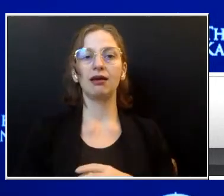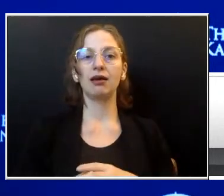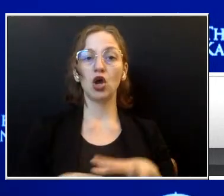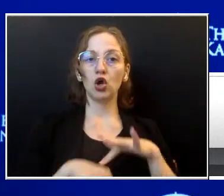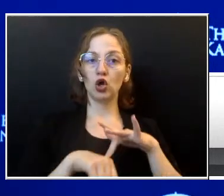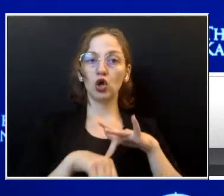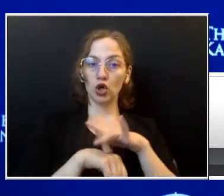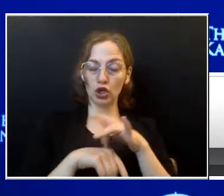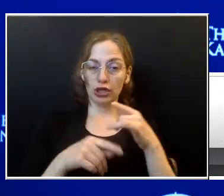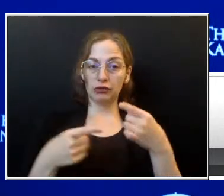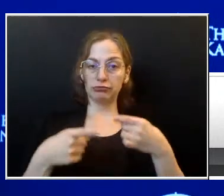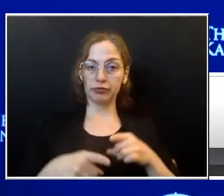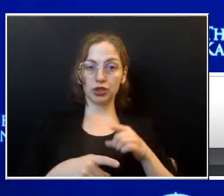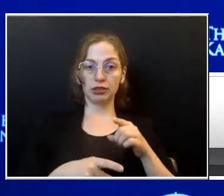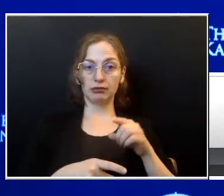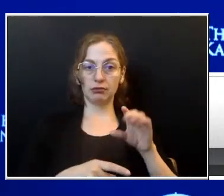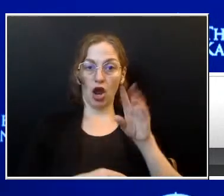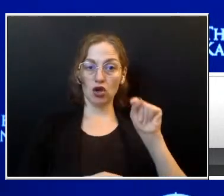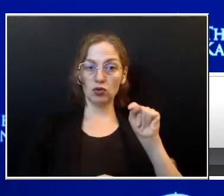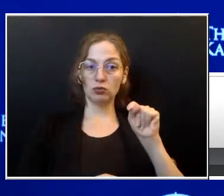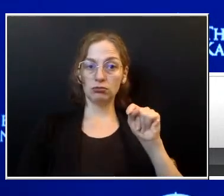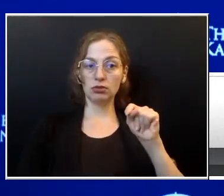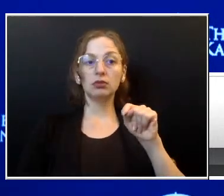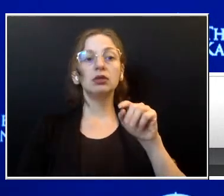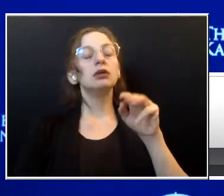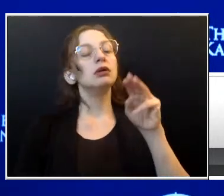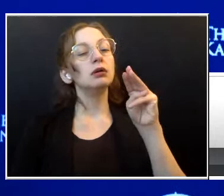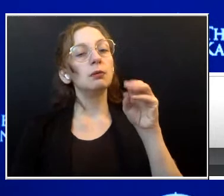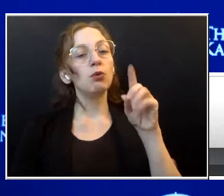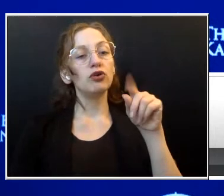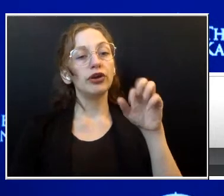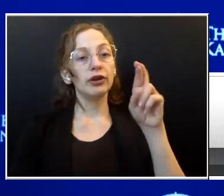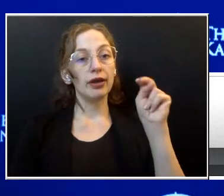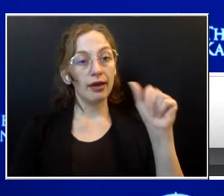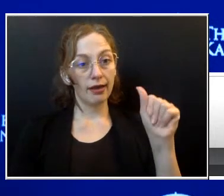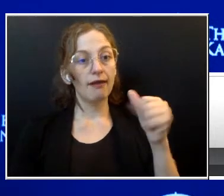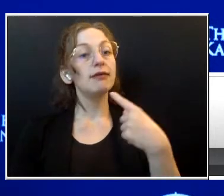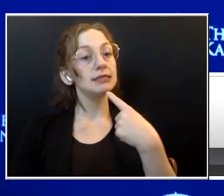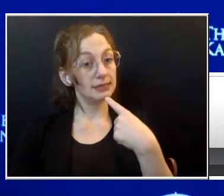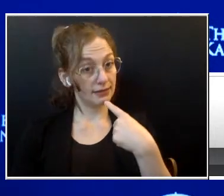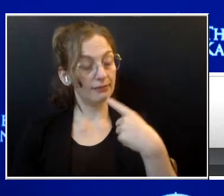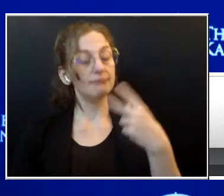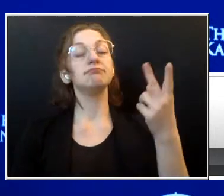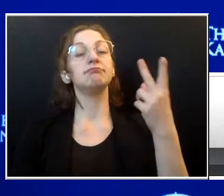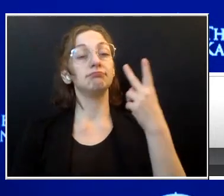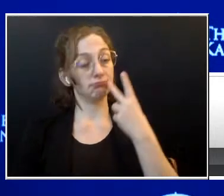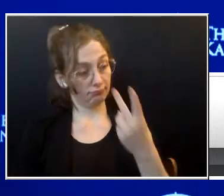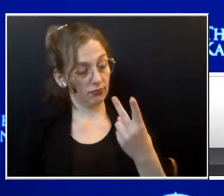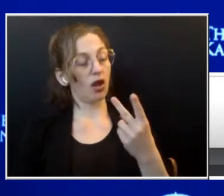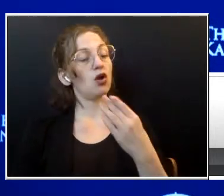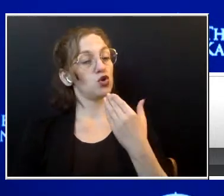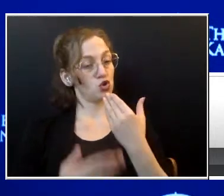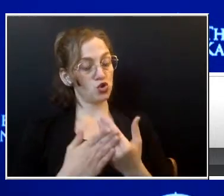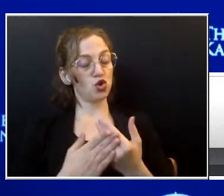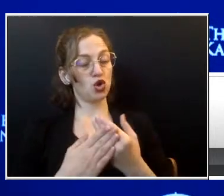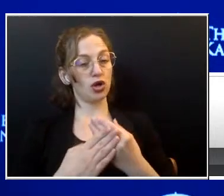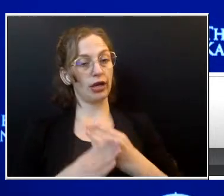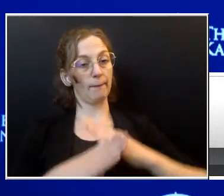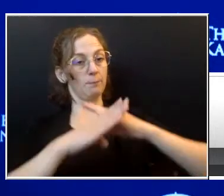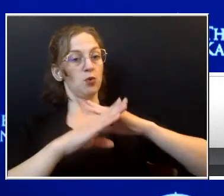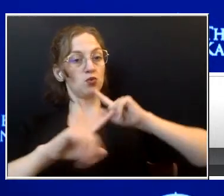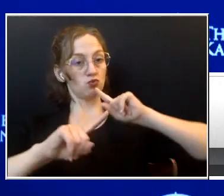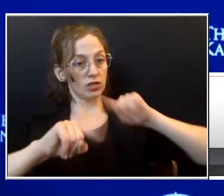Moderna also announced that they found a robust immune response in those early studies when they did the combination